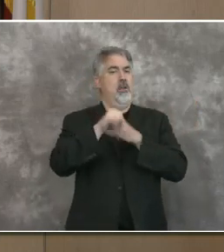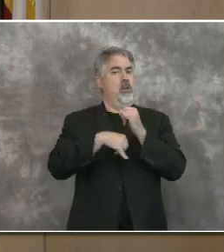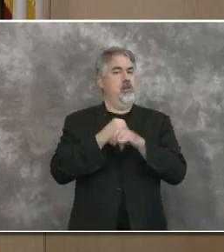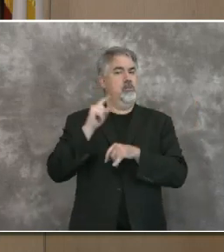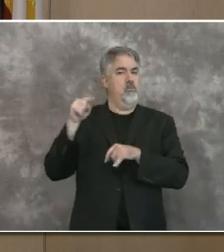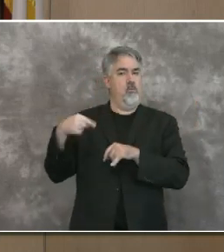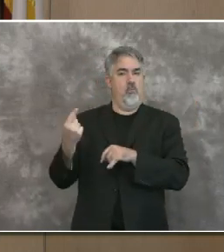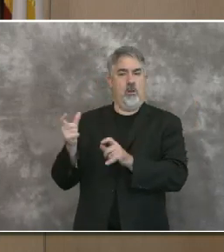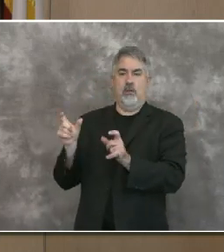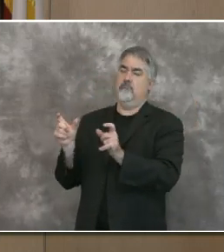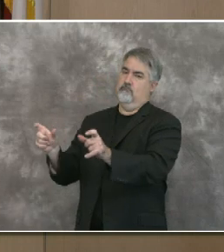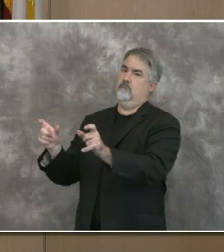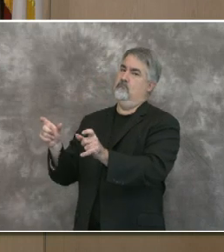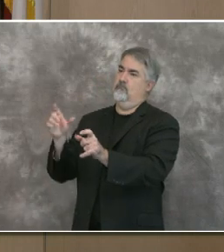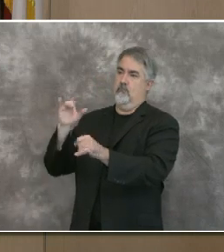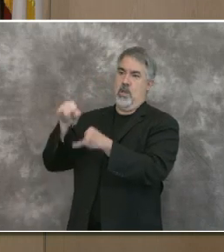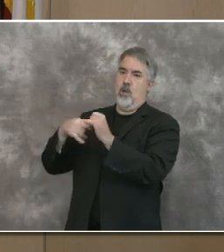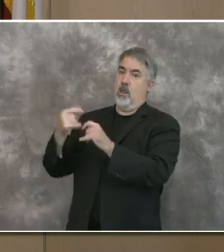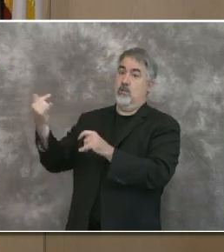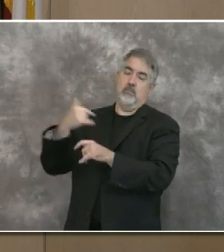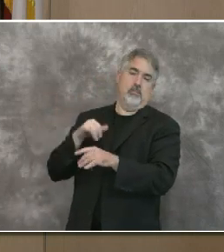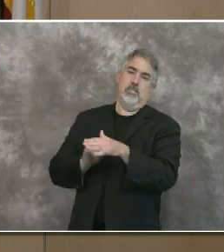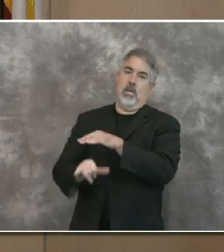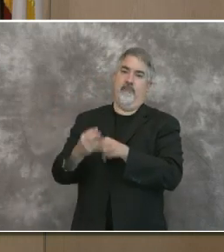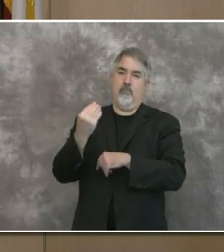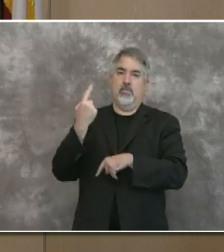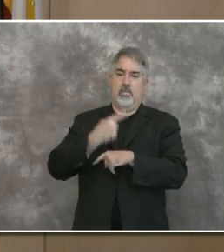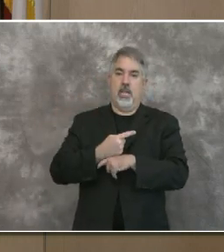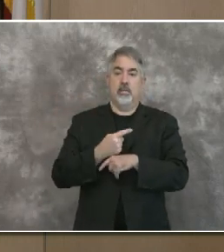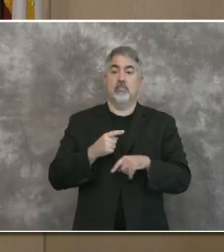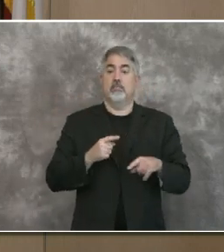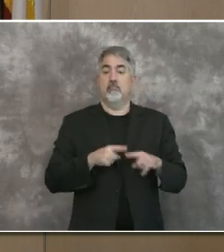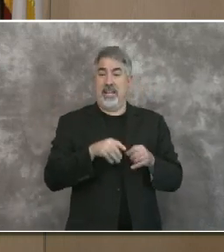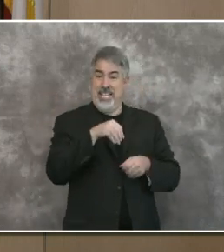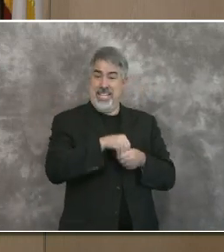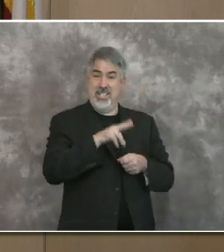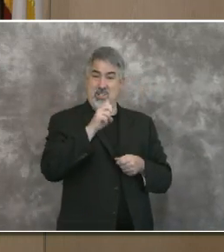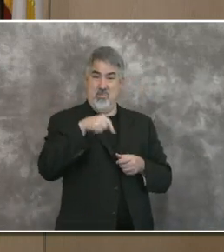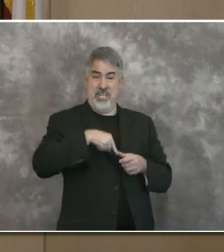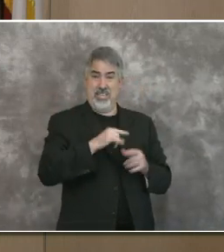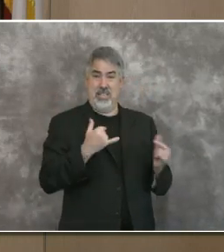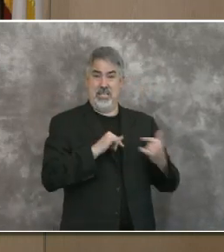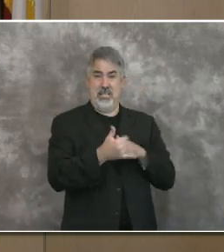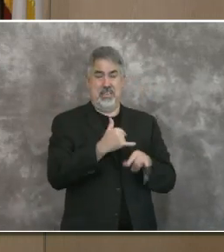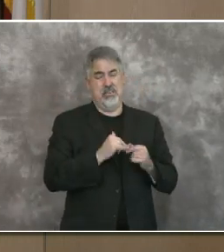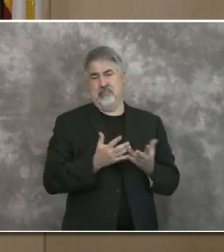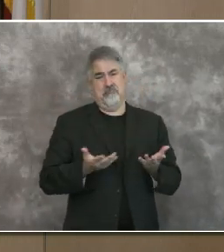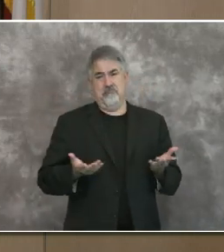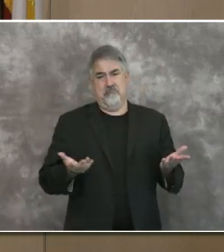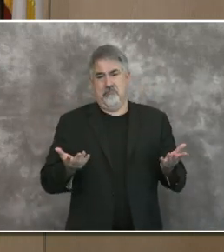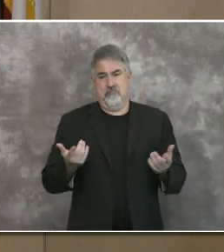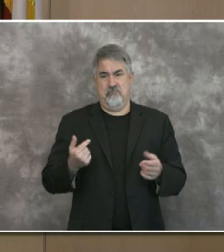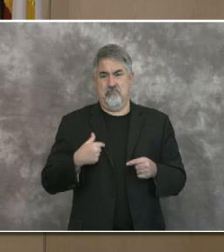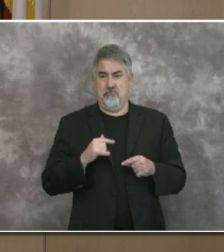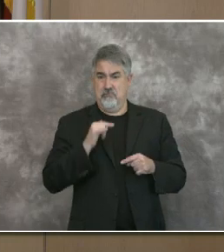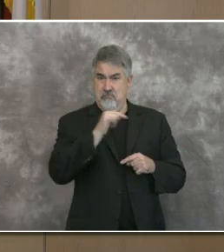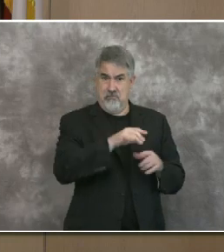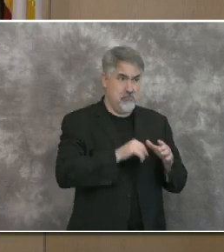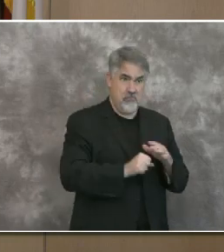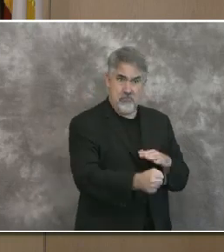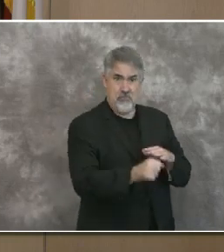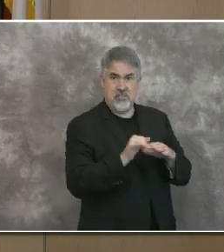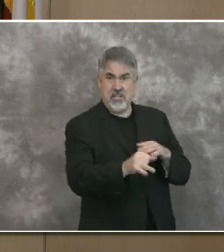are not requiring anyone traveling from within the United States to quarantine upon arrival.